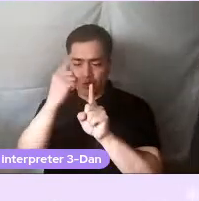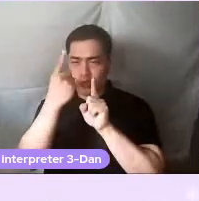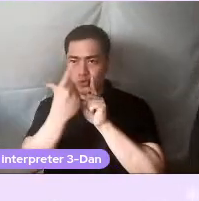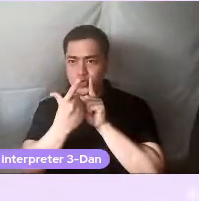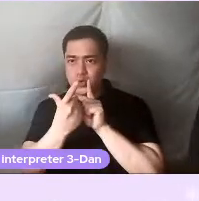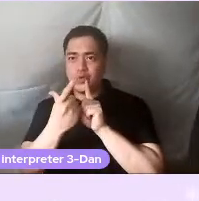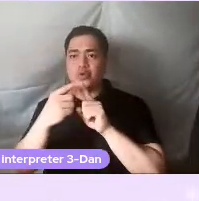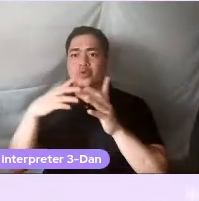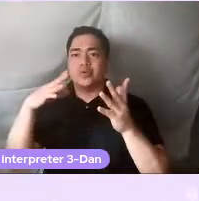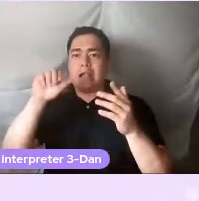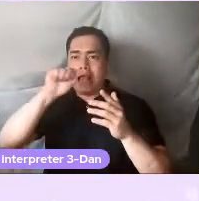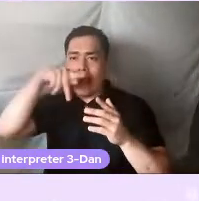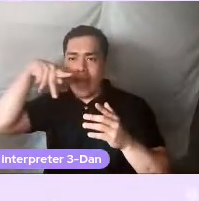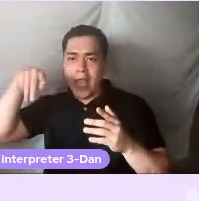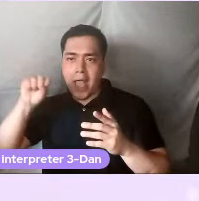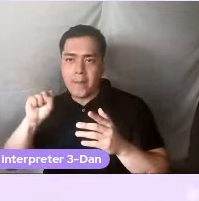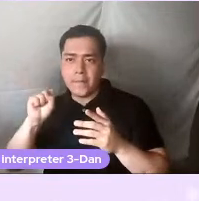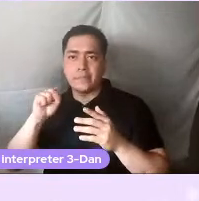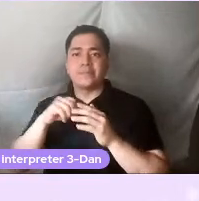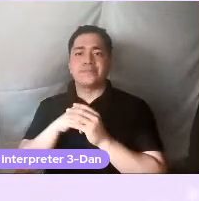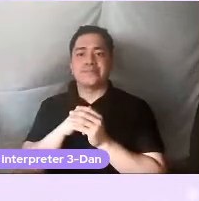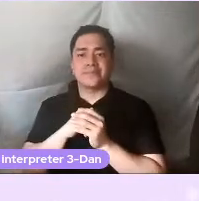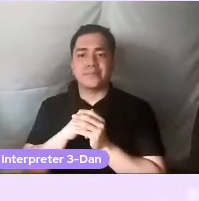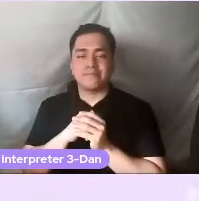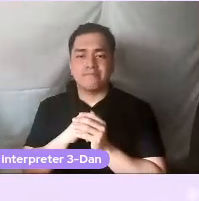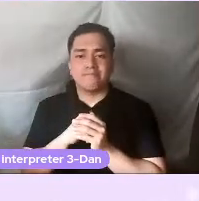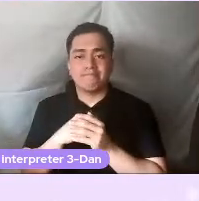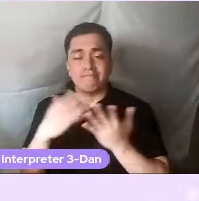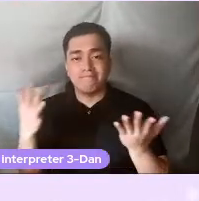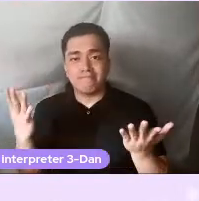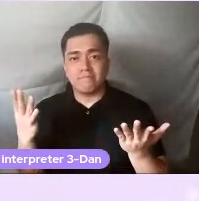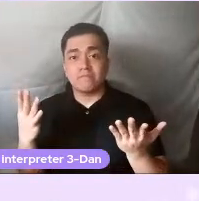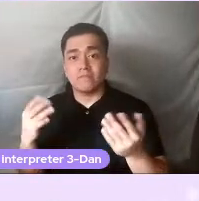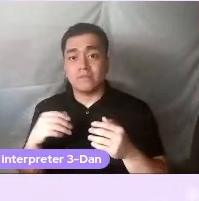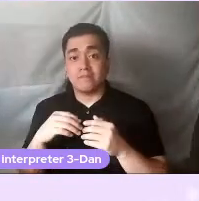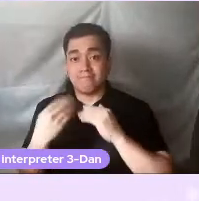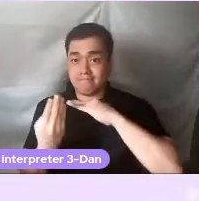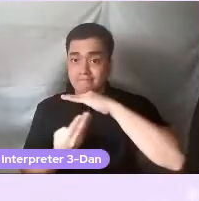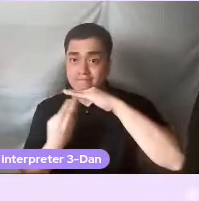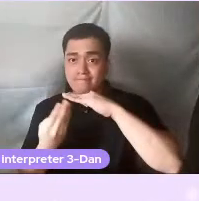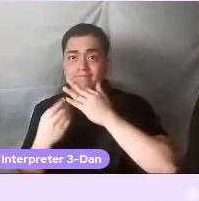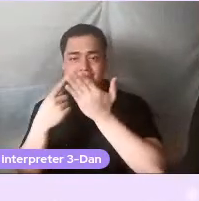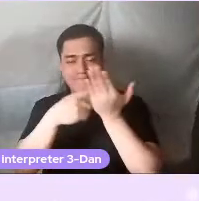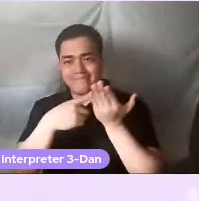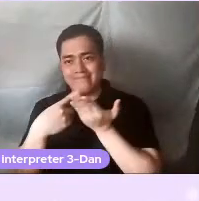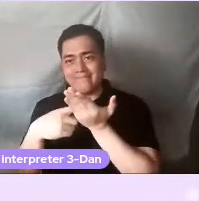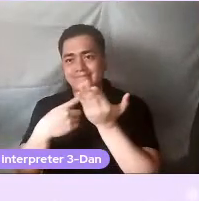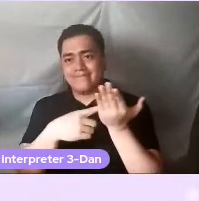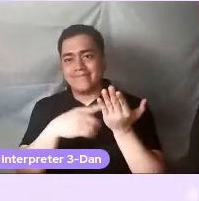really change lives. No? So, yun. So that's basically what I'm going to be talking about today.